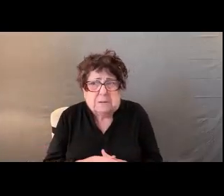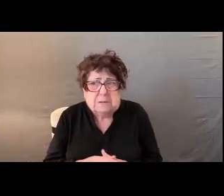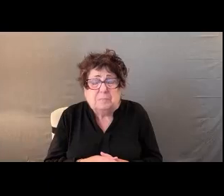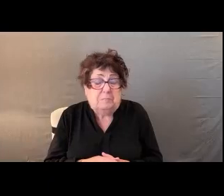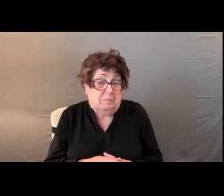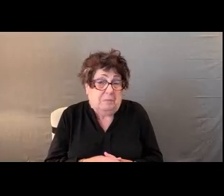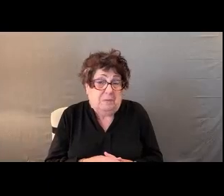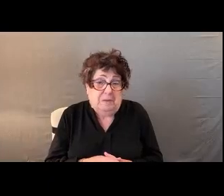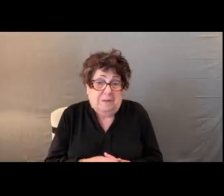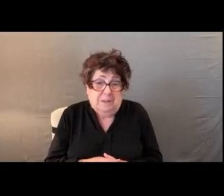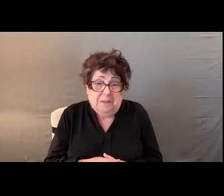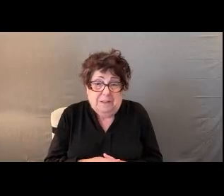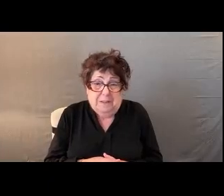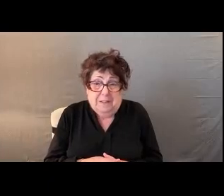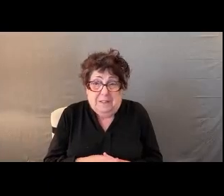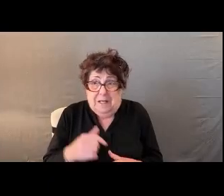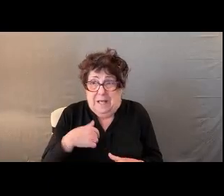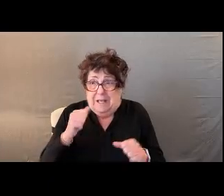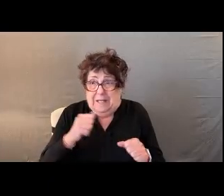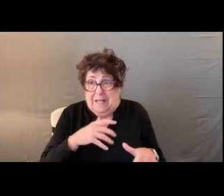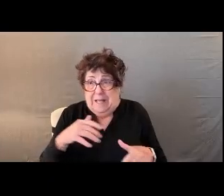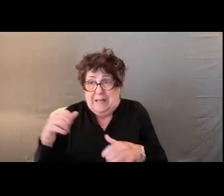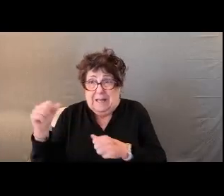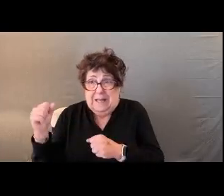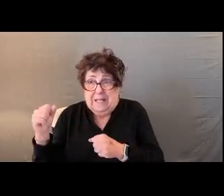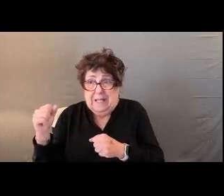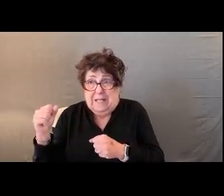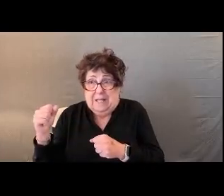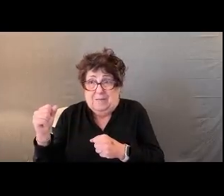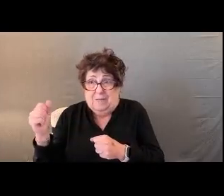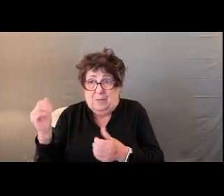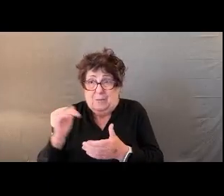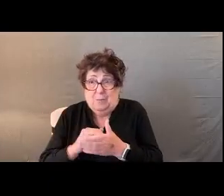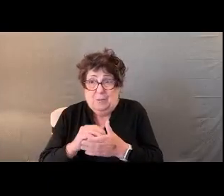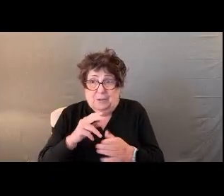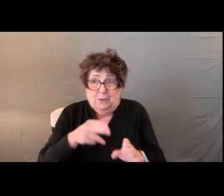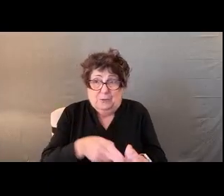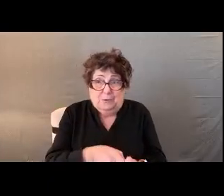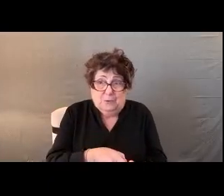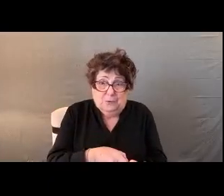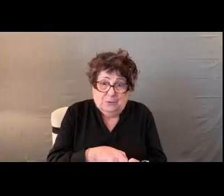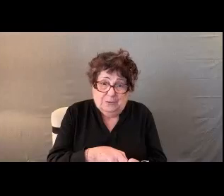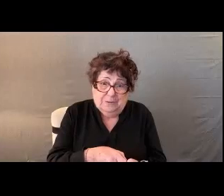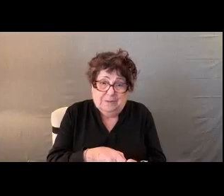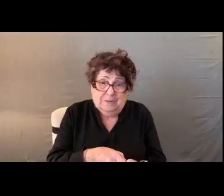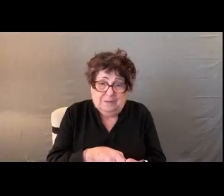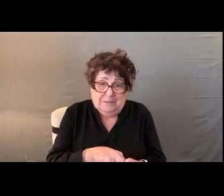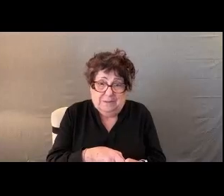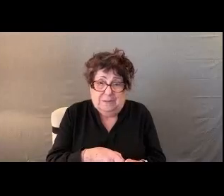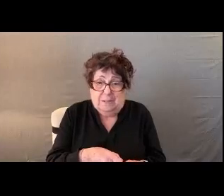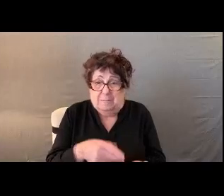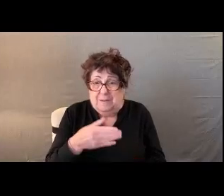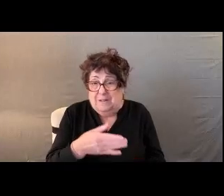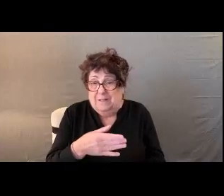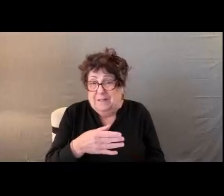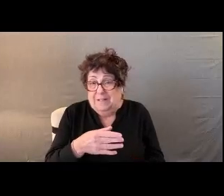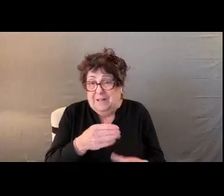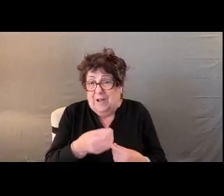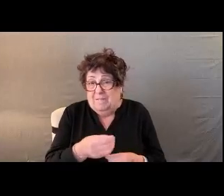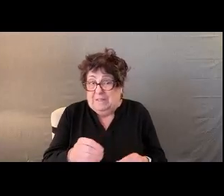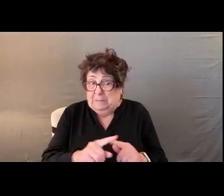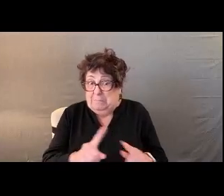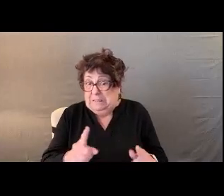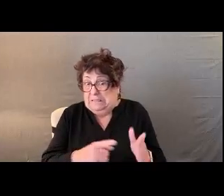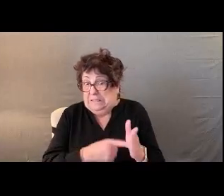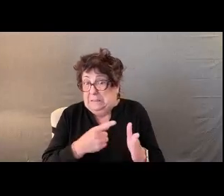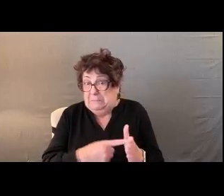can leave and rejoin. I am at the office, but sometimes our connection is not. Yeah,